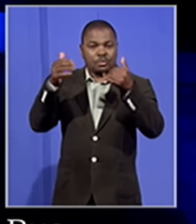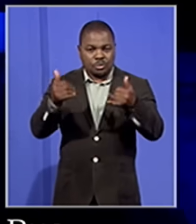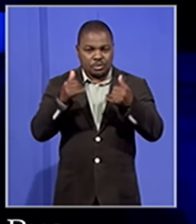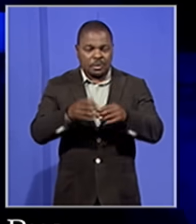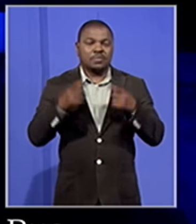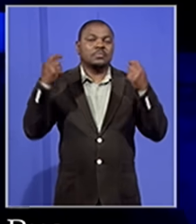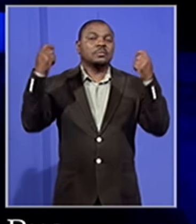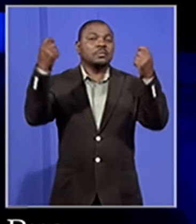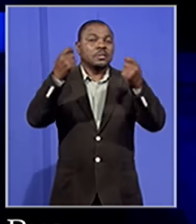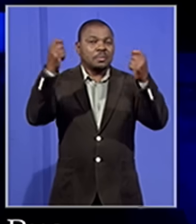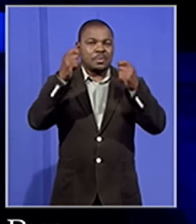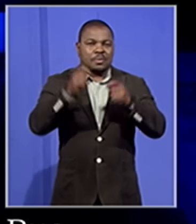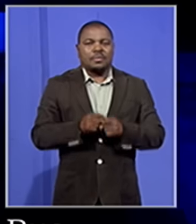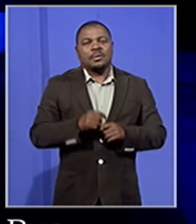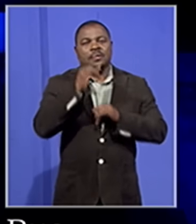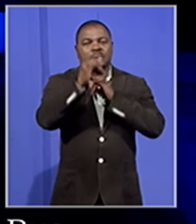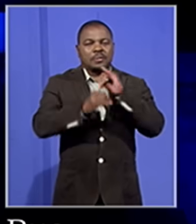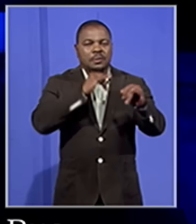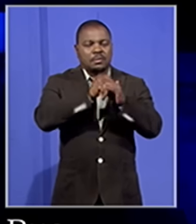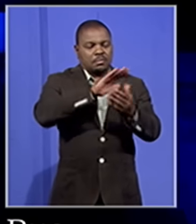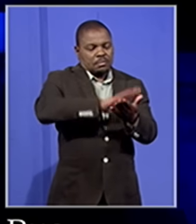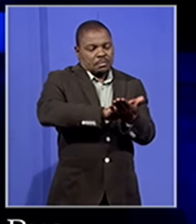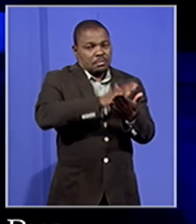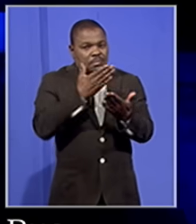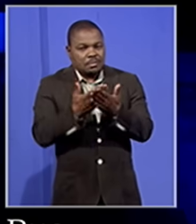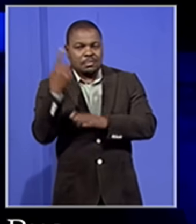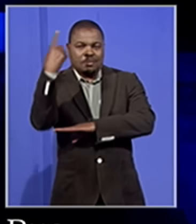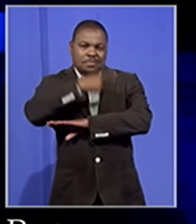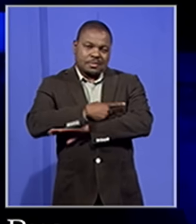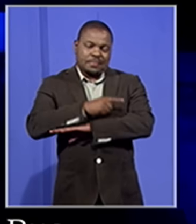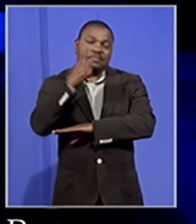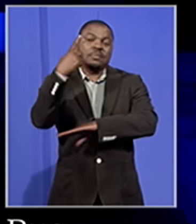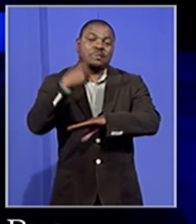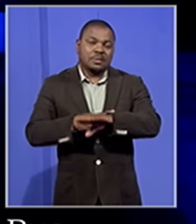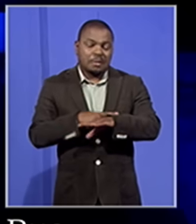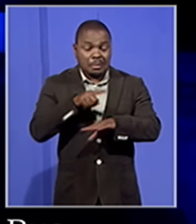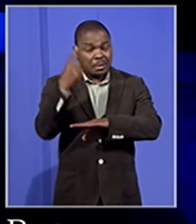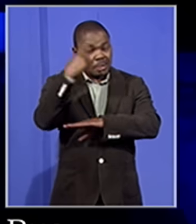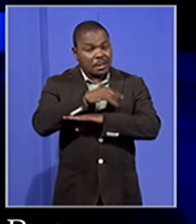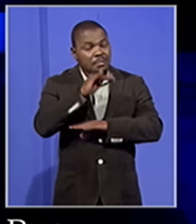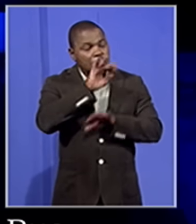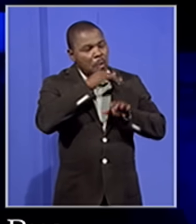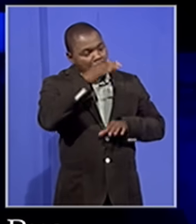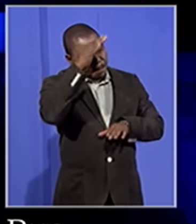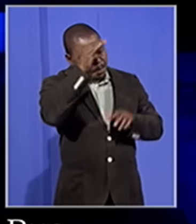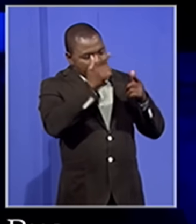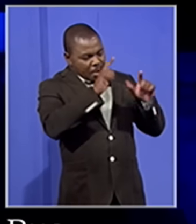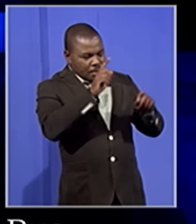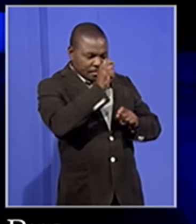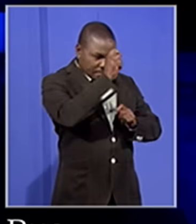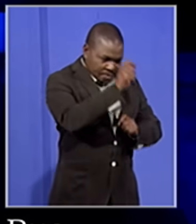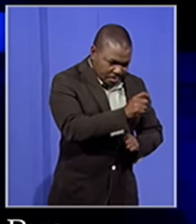phetolelo ya puo kgetlo la pele kajeno. Letsatsi lena le tadingwa e le monyetla wa ho tlotla ditsebi tsa puo. Pejana kajeno ke buisane le hloho